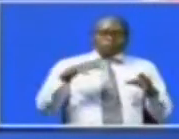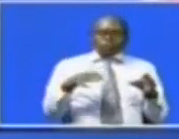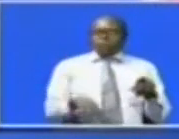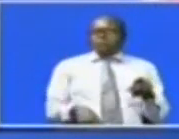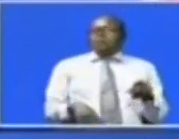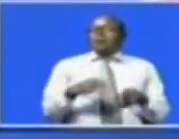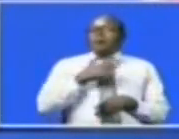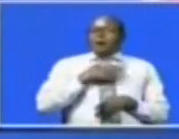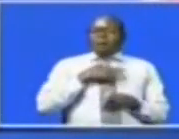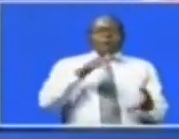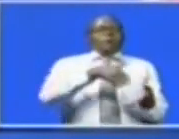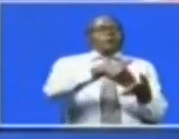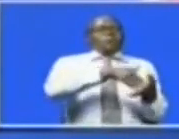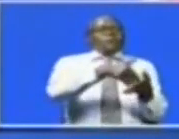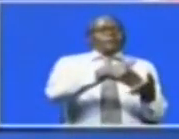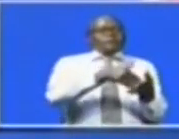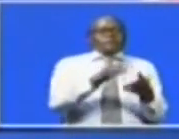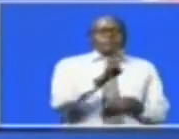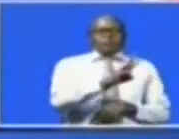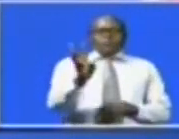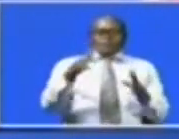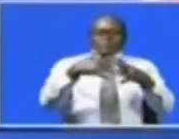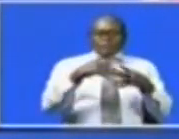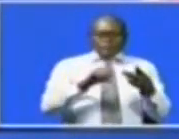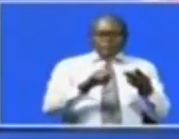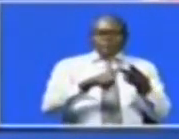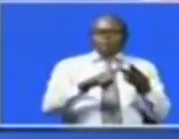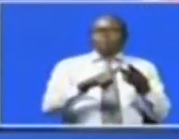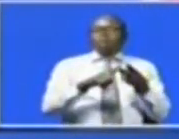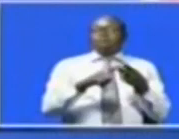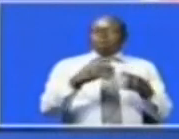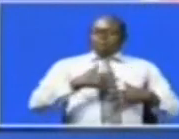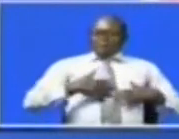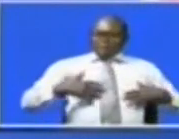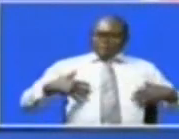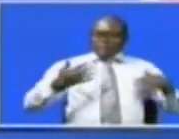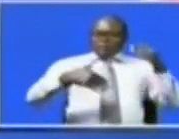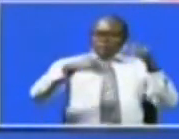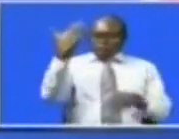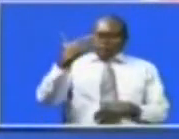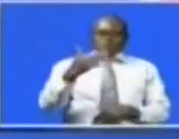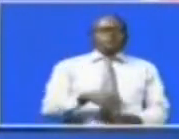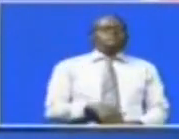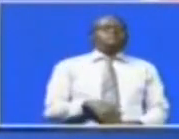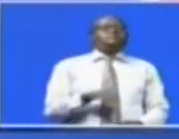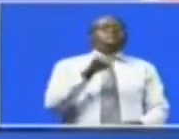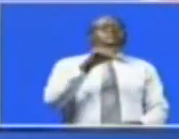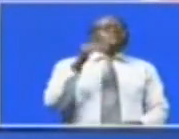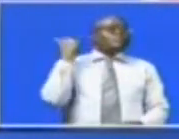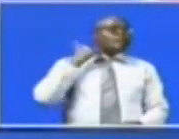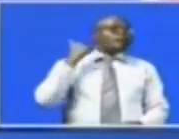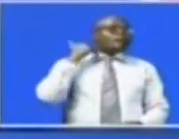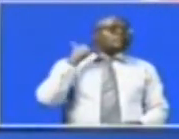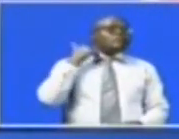Our weaknesses in Westgate and in Garissa were that the criminals were left to